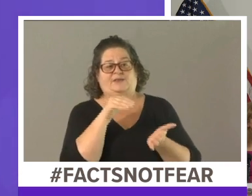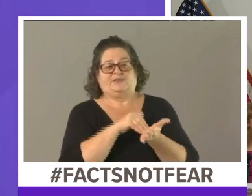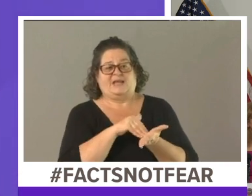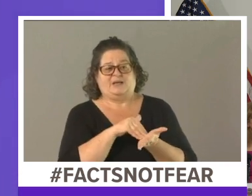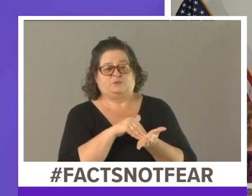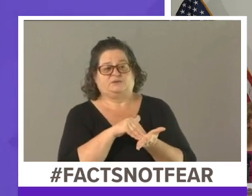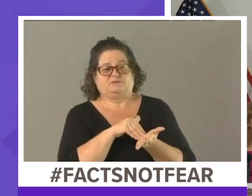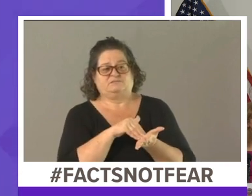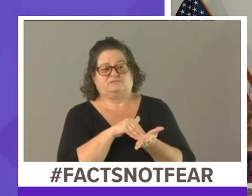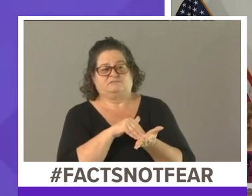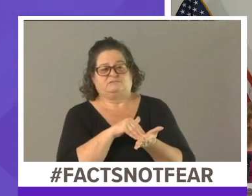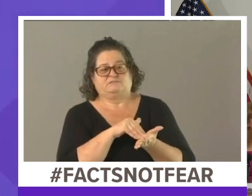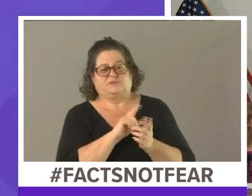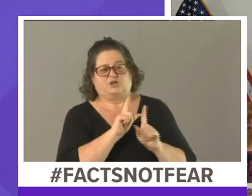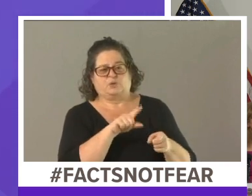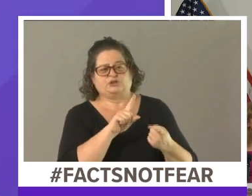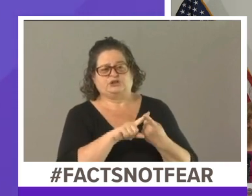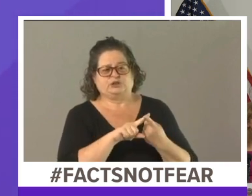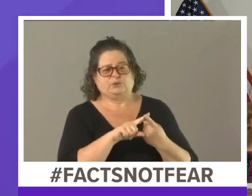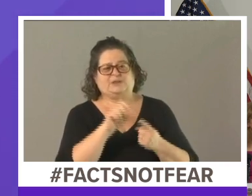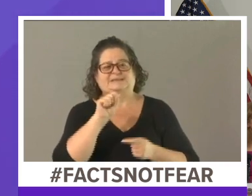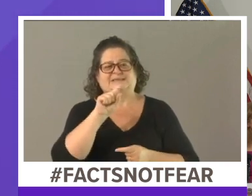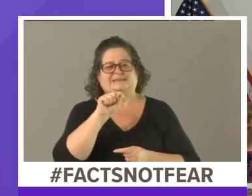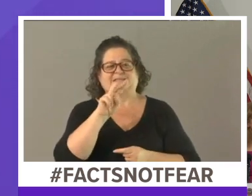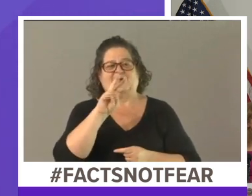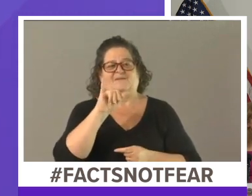and transportation to health services.